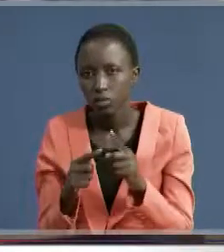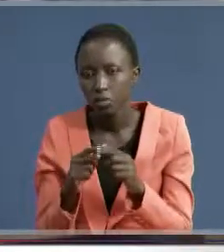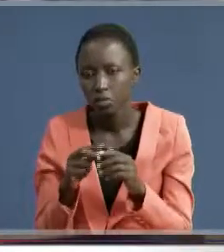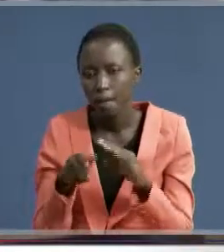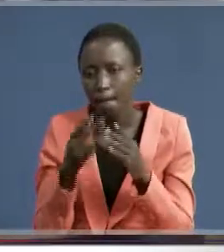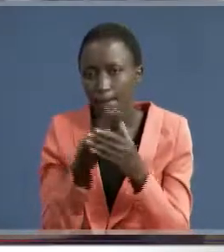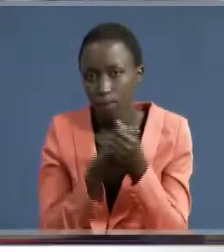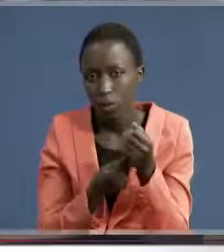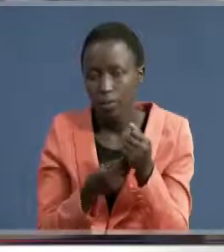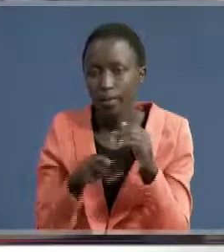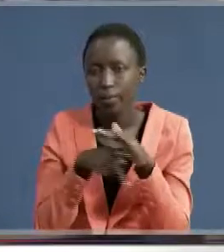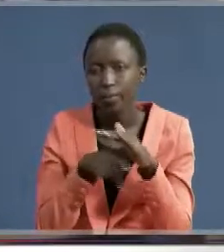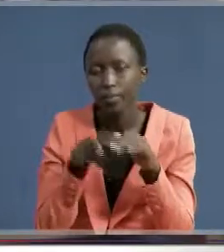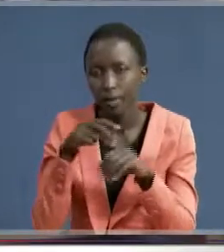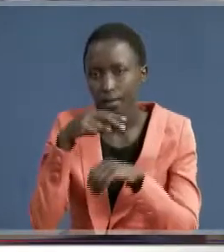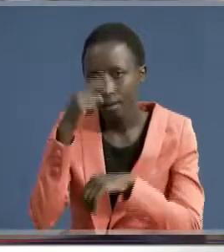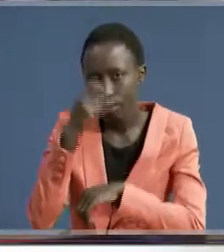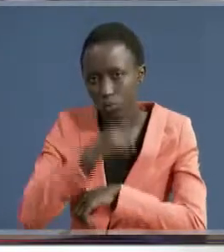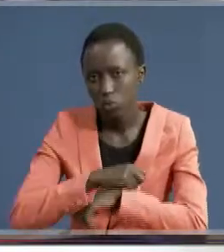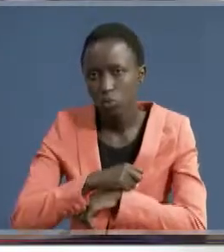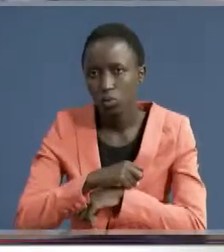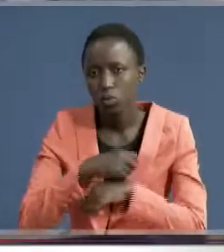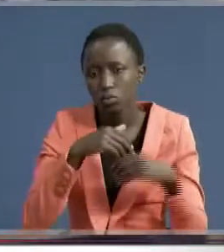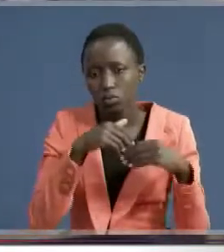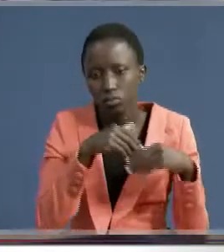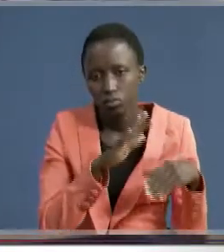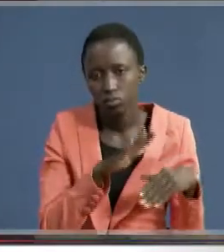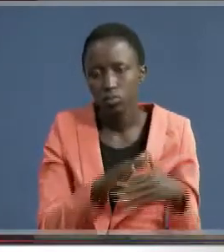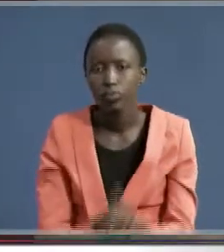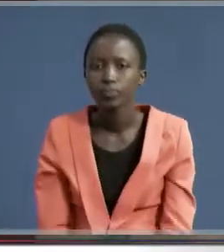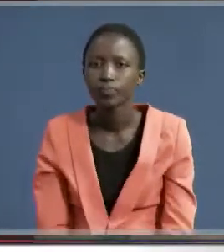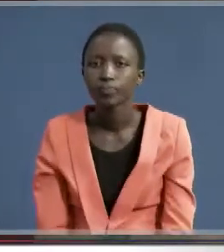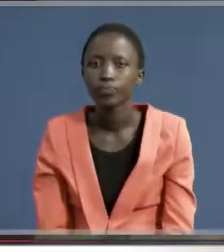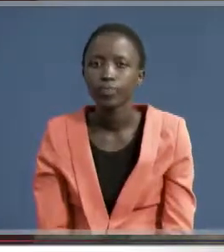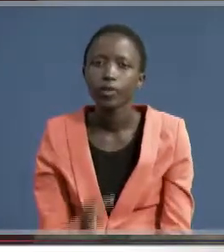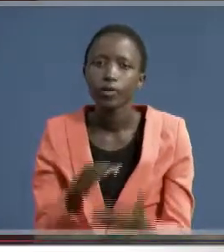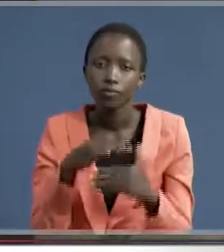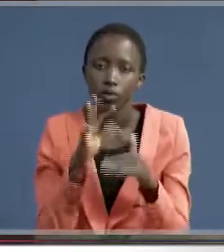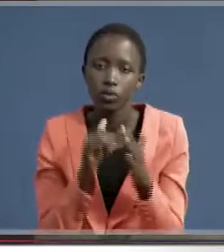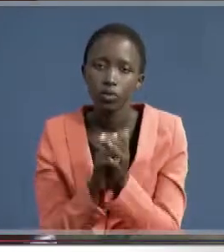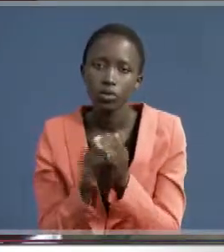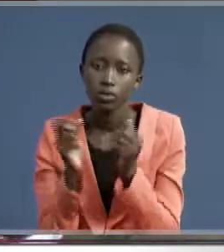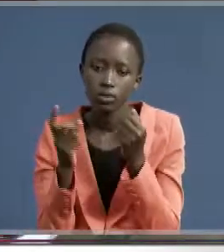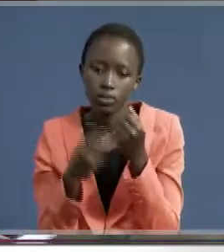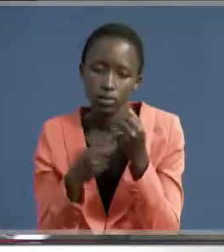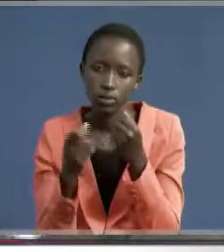and secondary levels were out of school. We found that